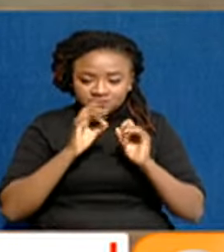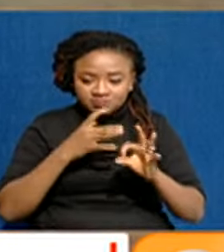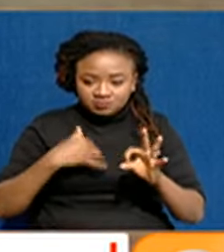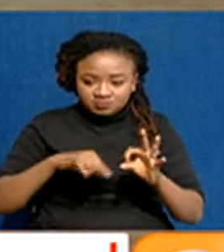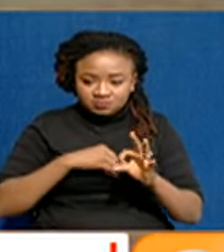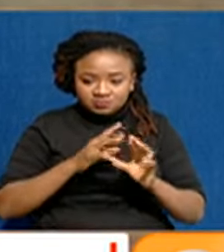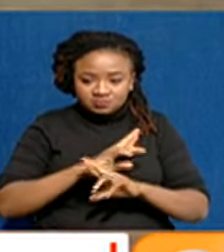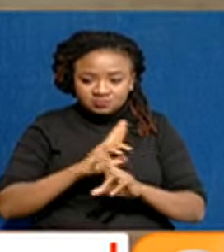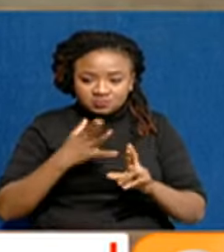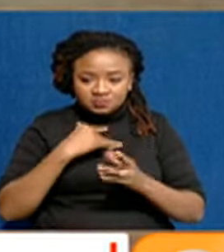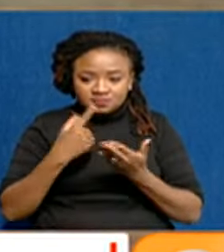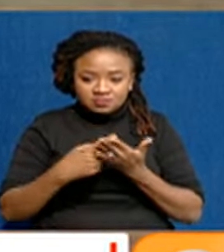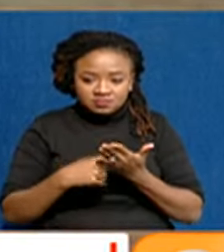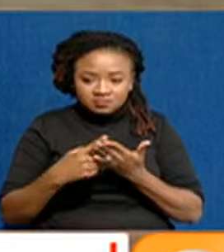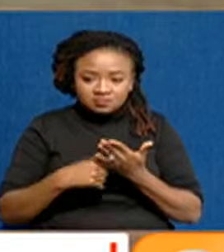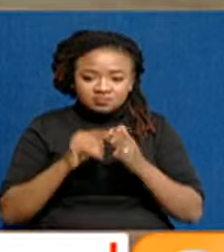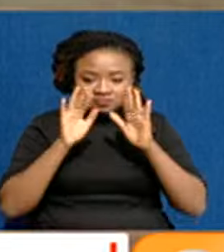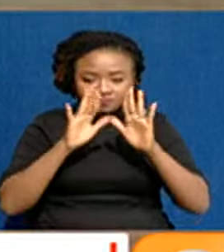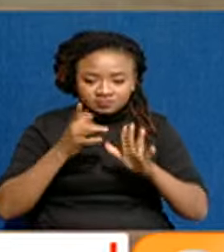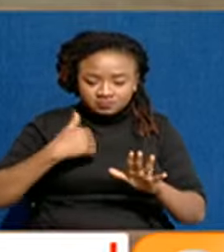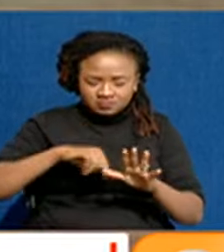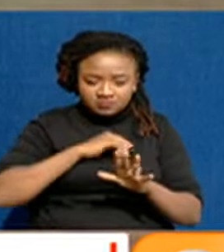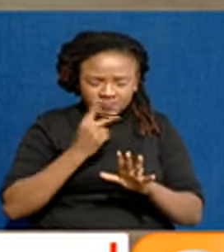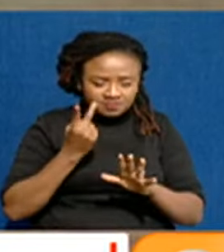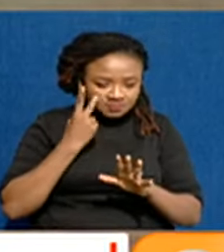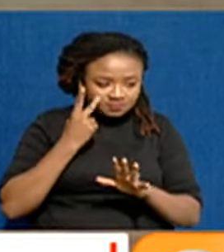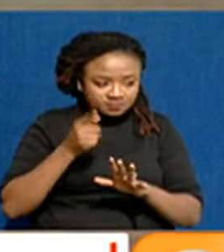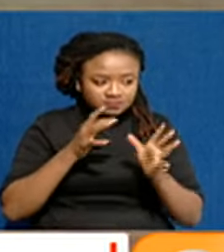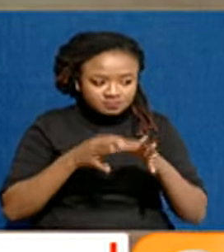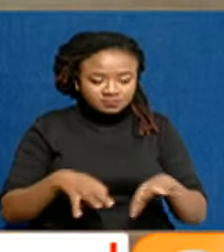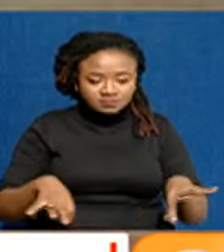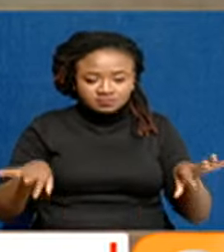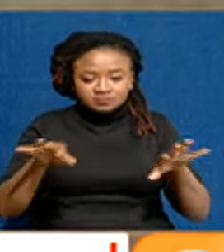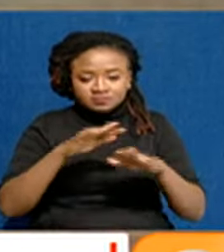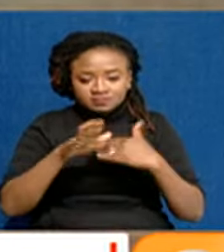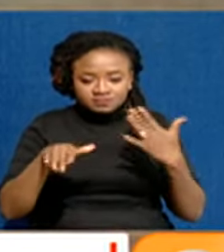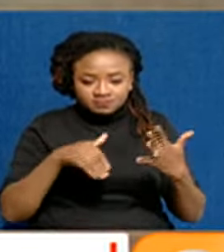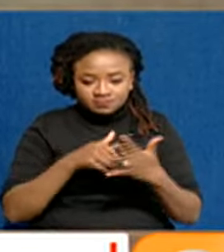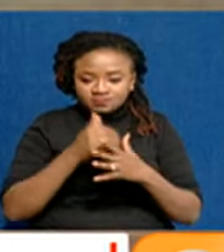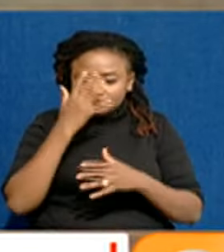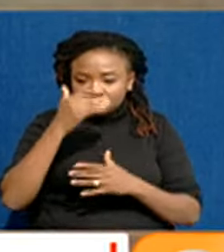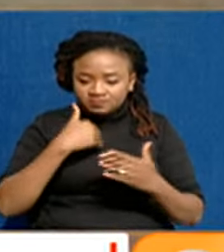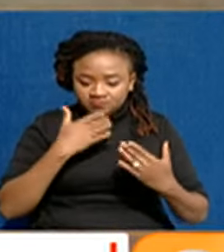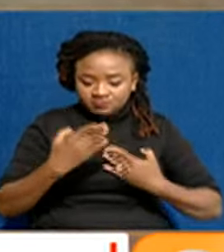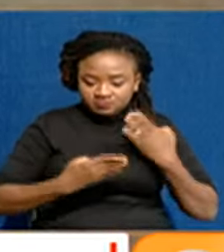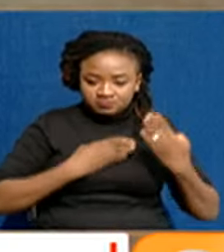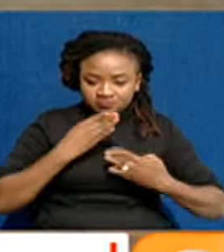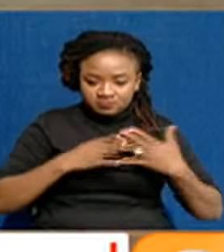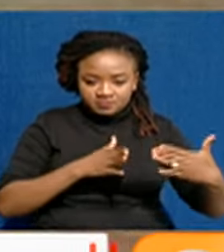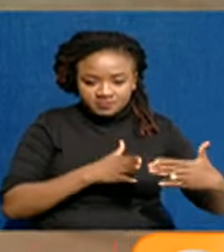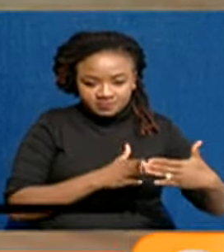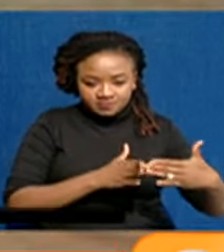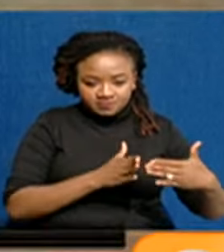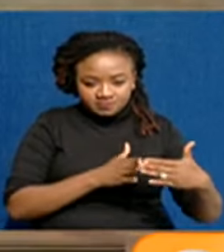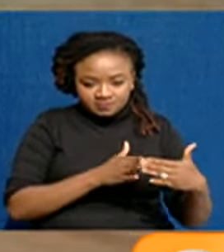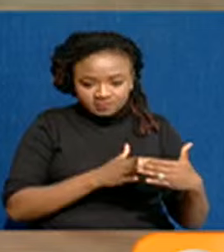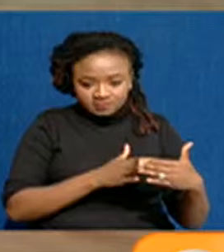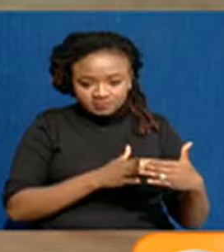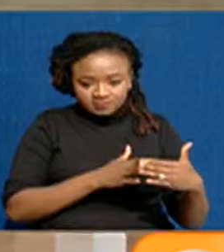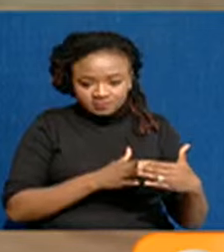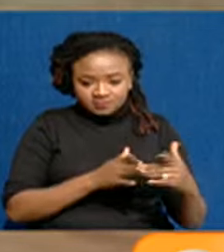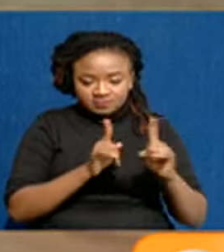conversation, we need to look at it holistically. There is the behavioral aspect, and I want to